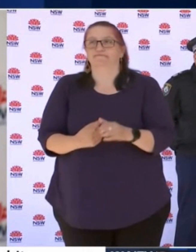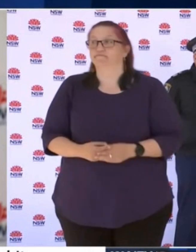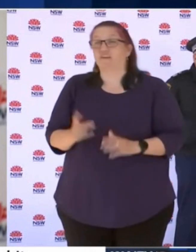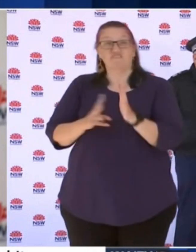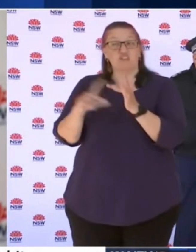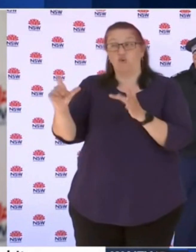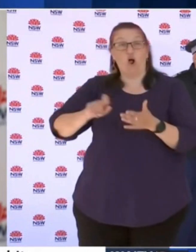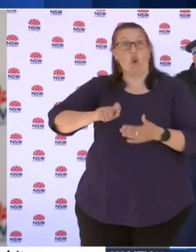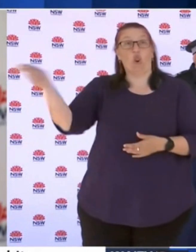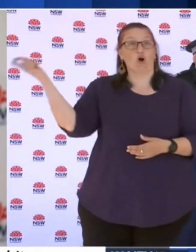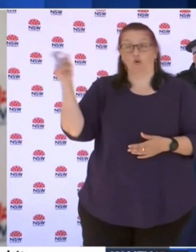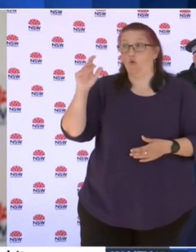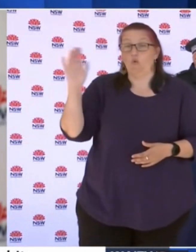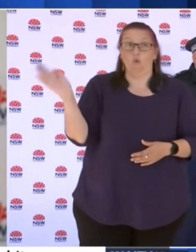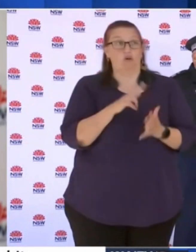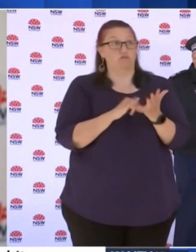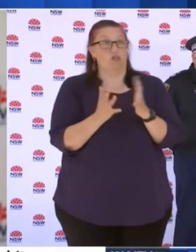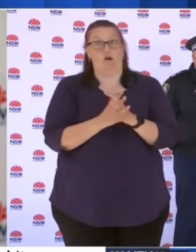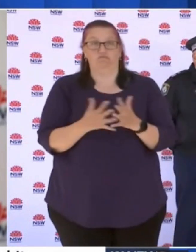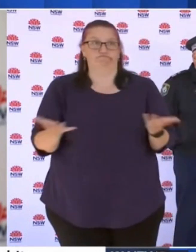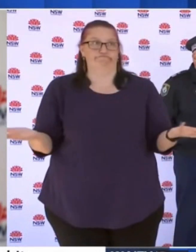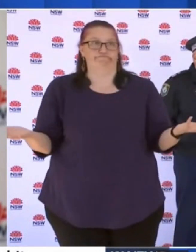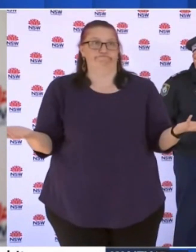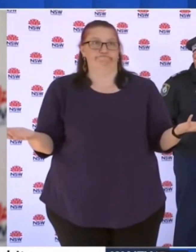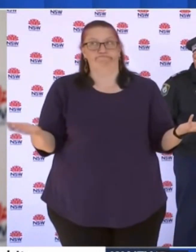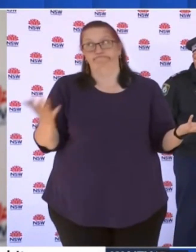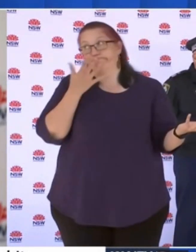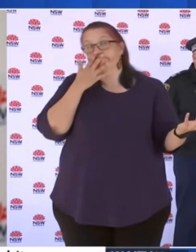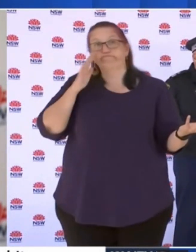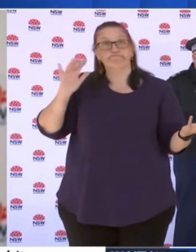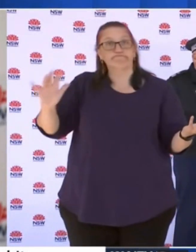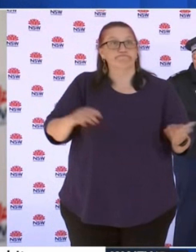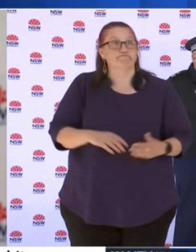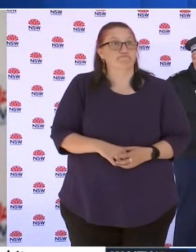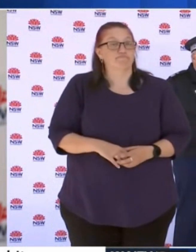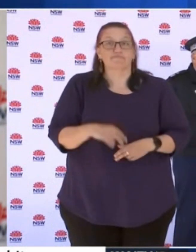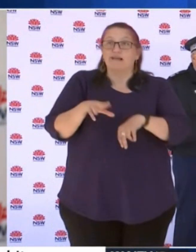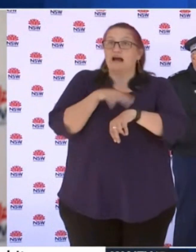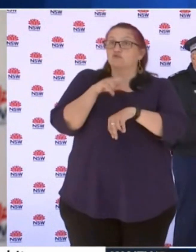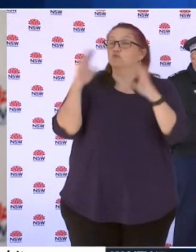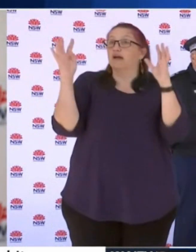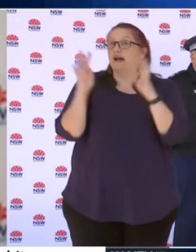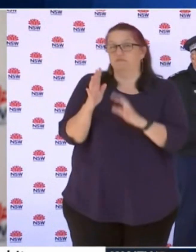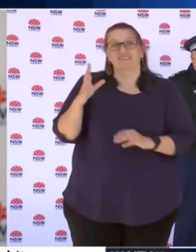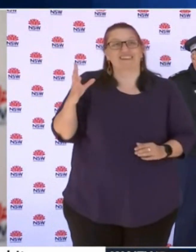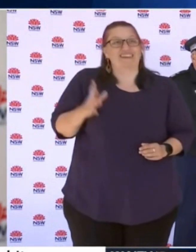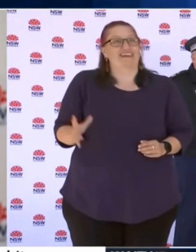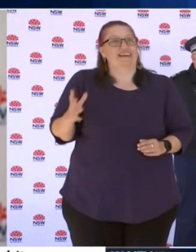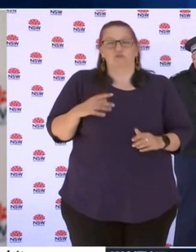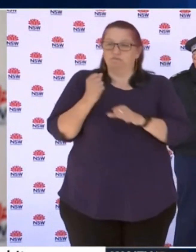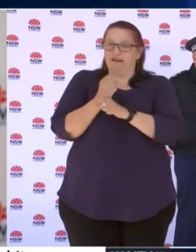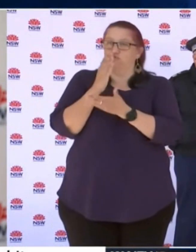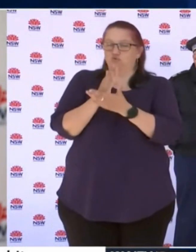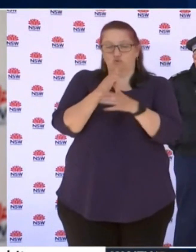National Cabinet to move forward consistently. I think why Australia has been in the position we have, we've had a very good response to